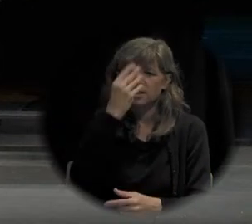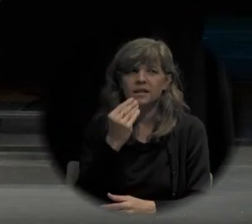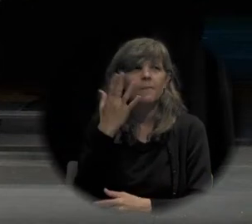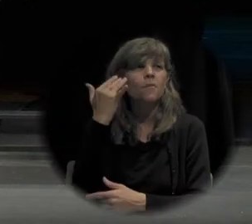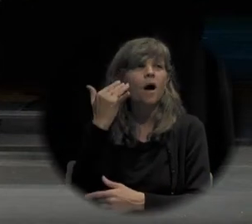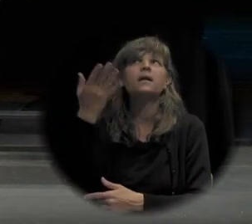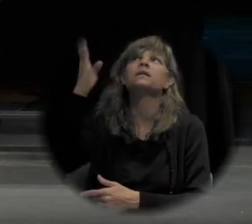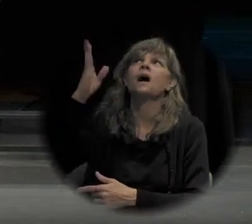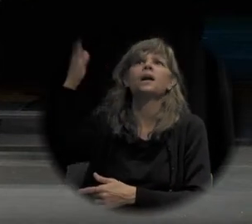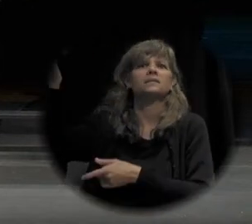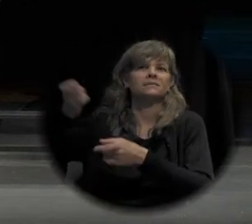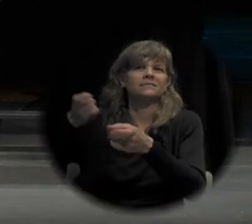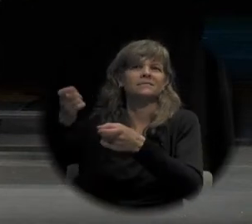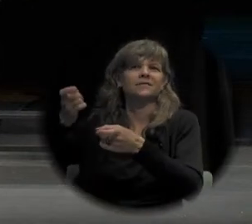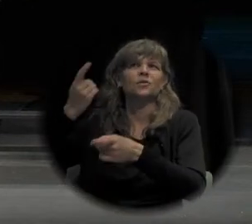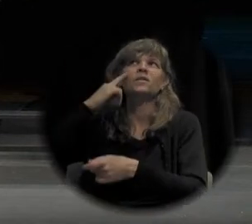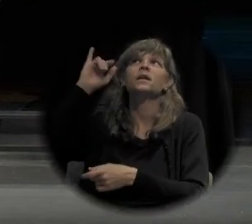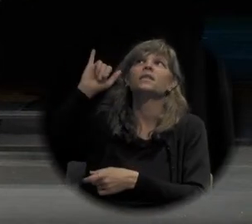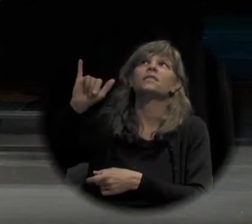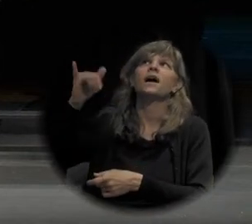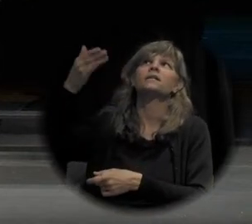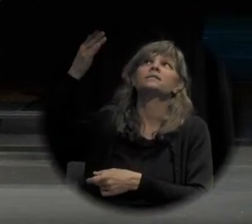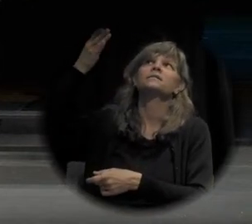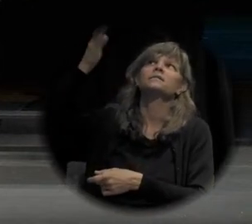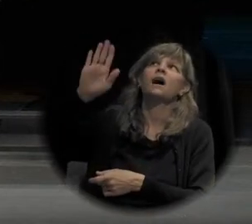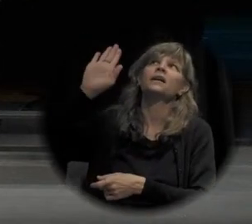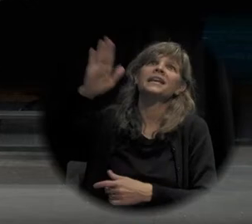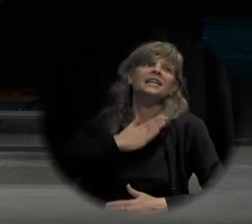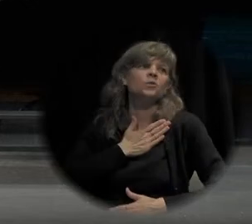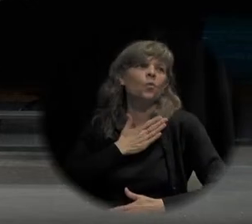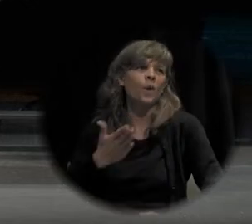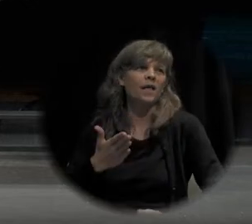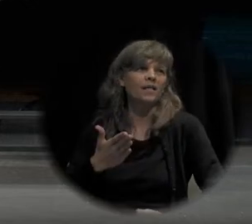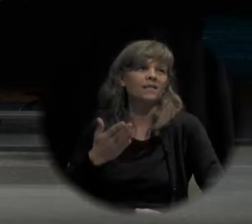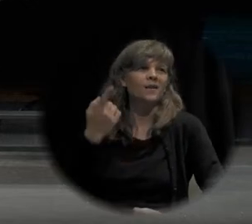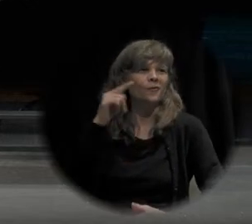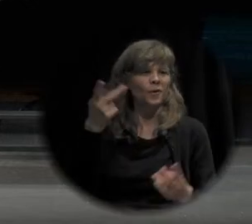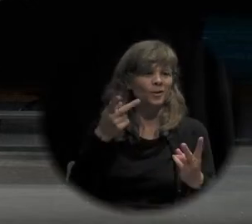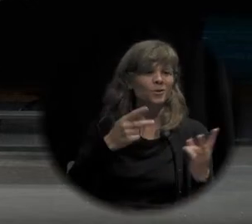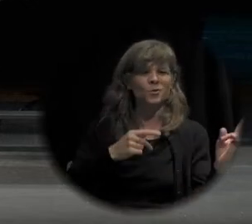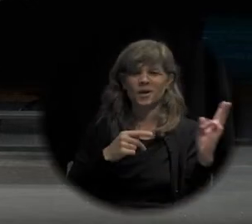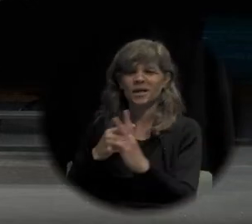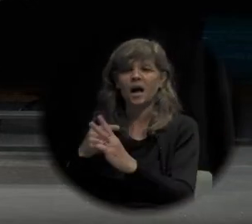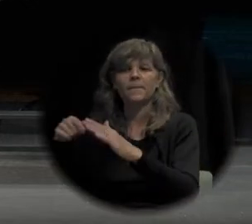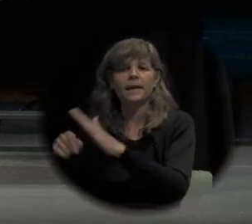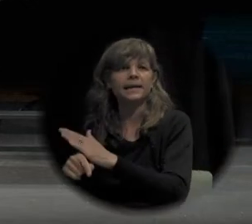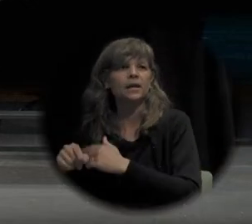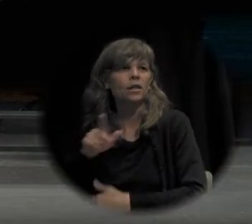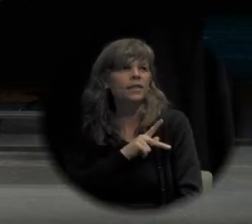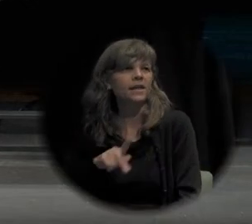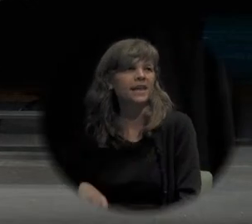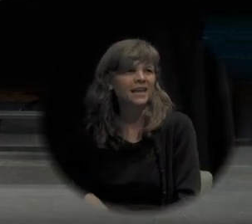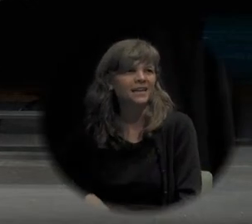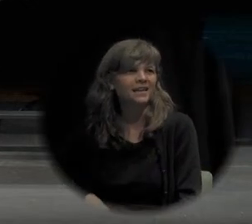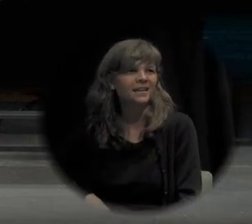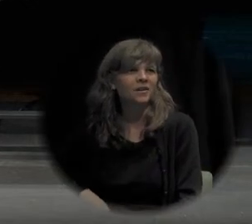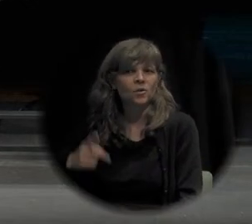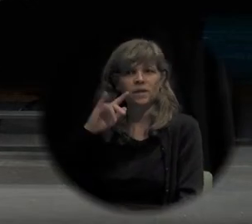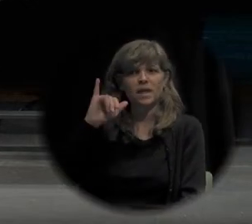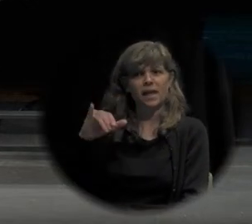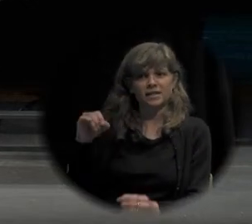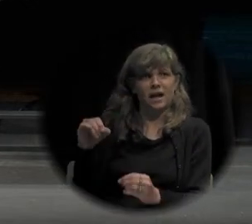often think, this is God's will? You see, opportunity from us often looks like an open